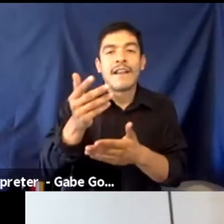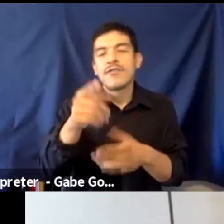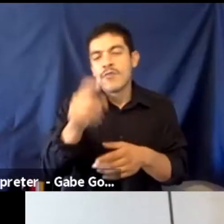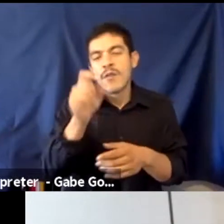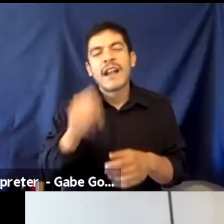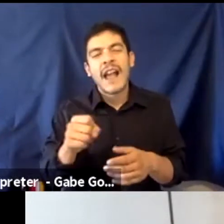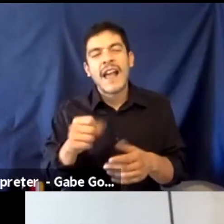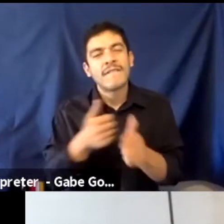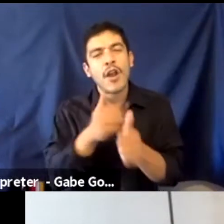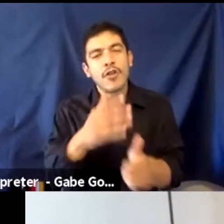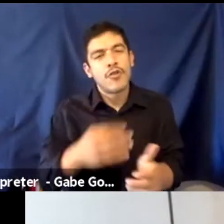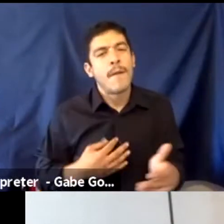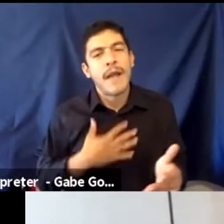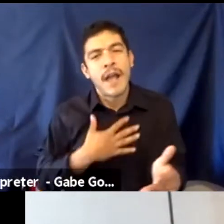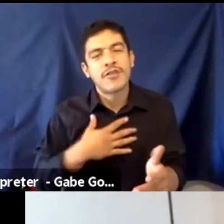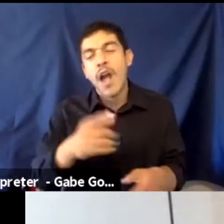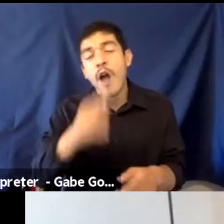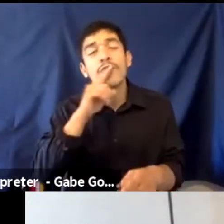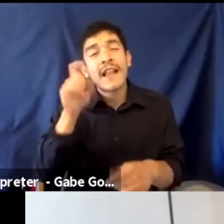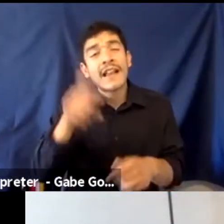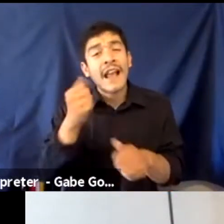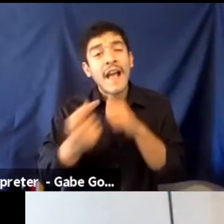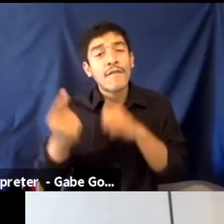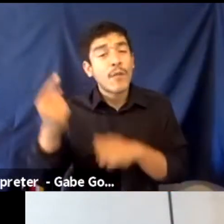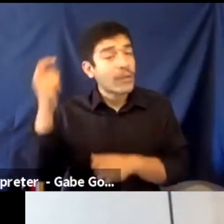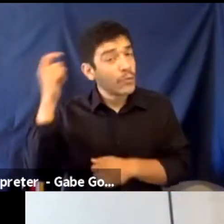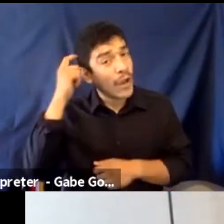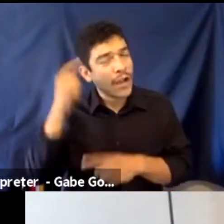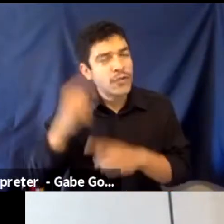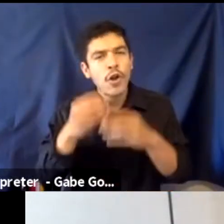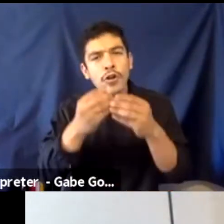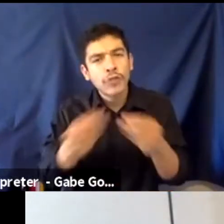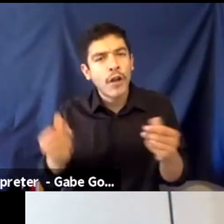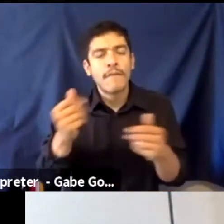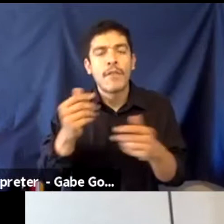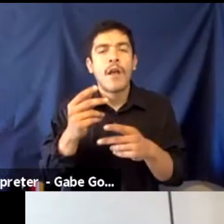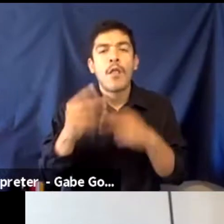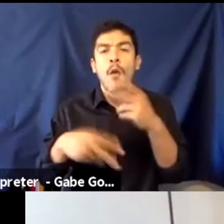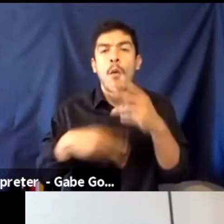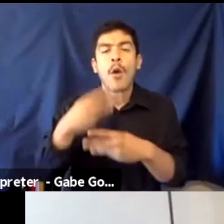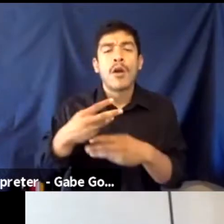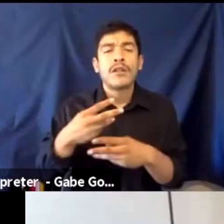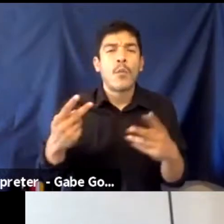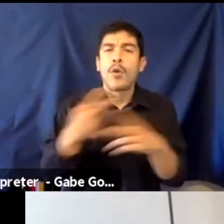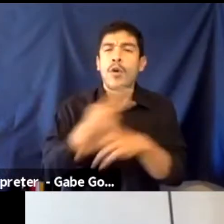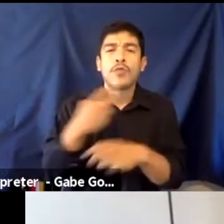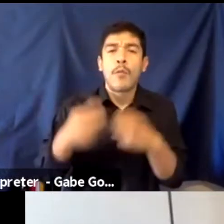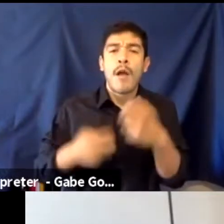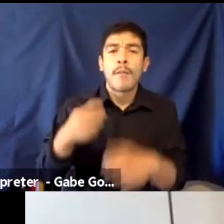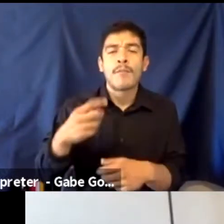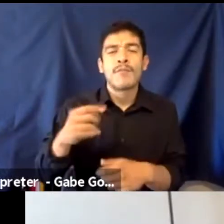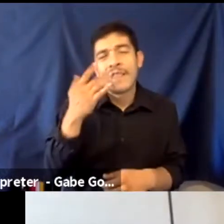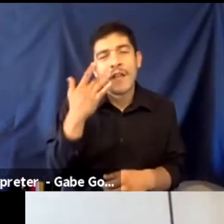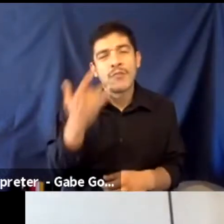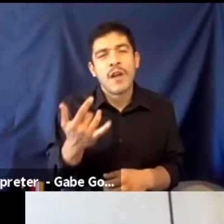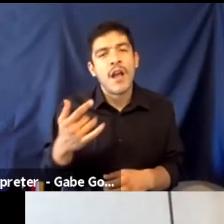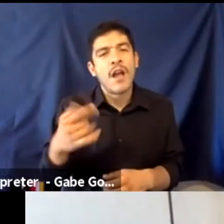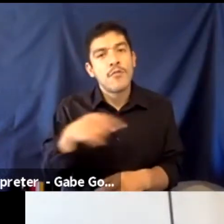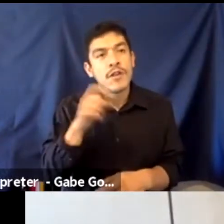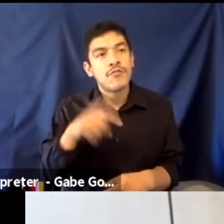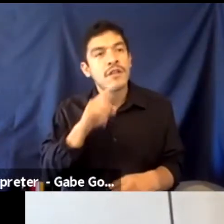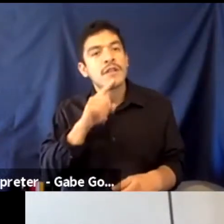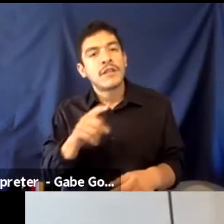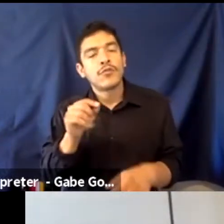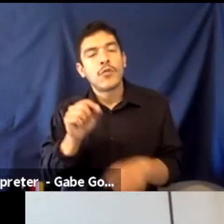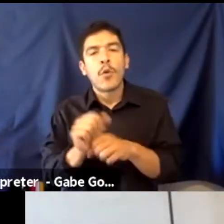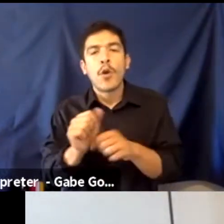need everybody's brain to solve the world's greatest problems. Otherwise we won't solve them. So that's really where we wanted to work